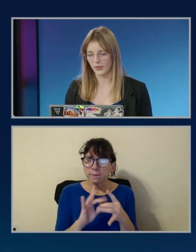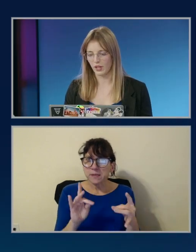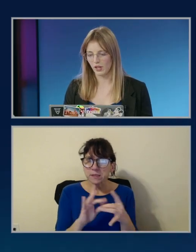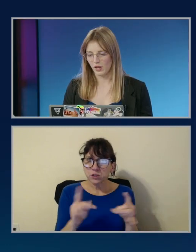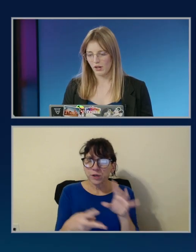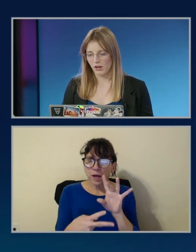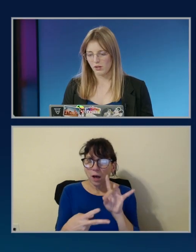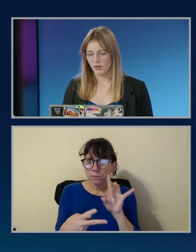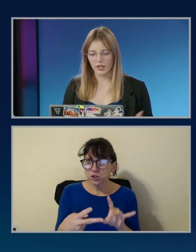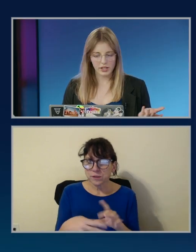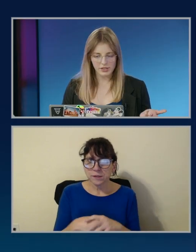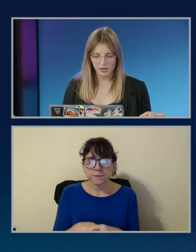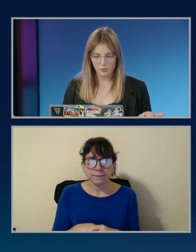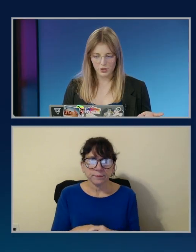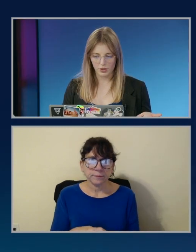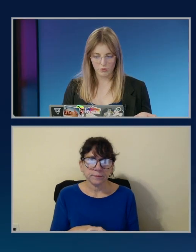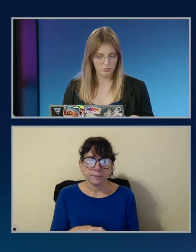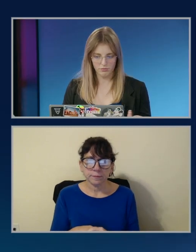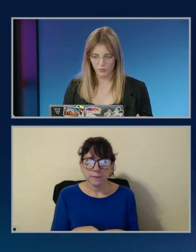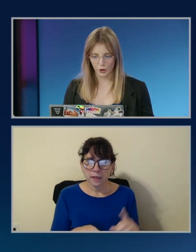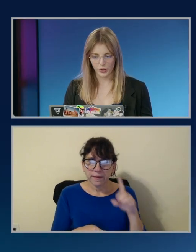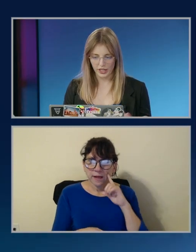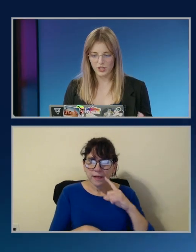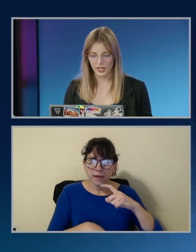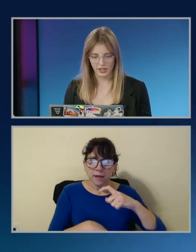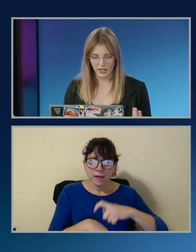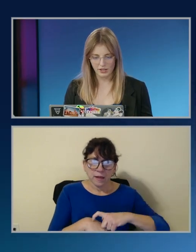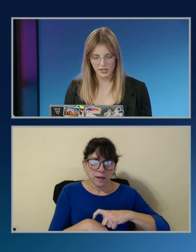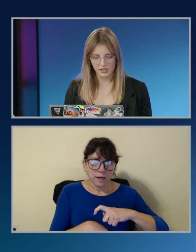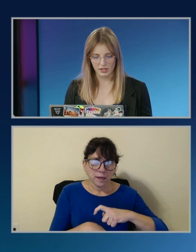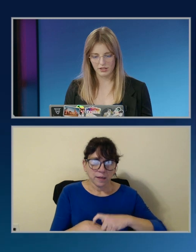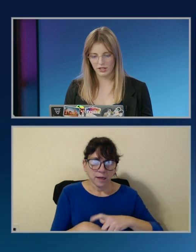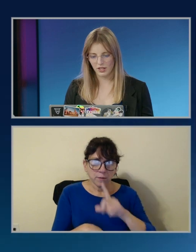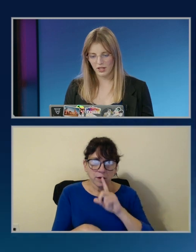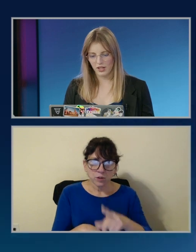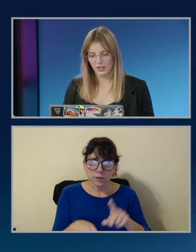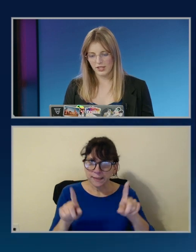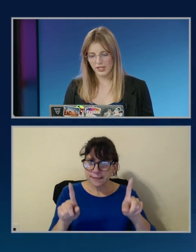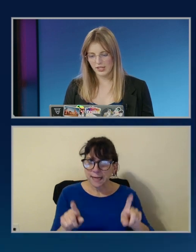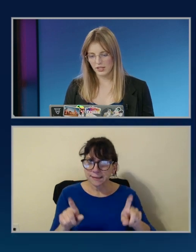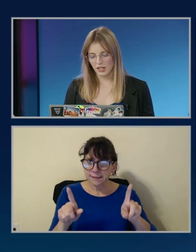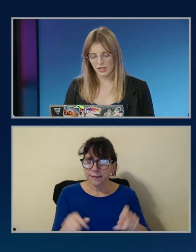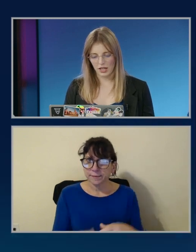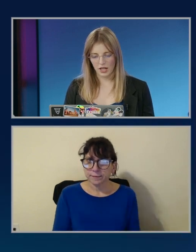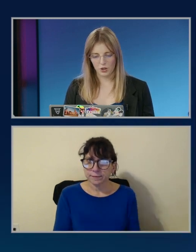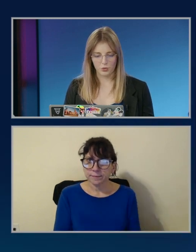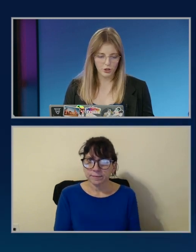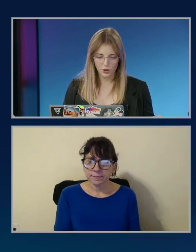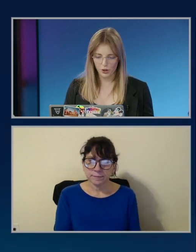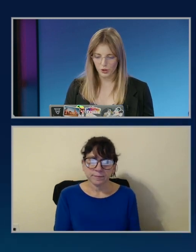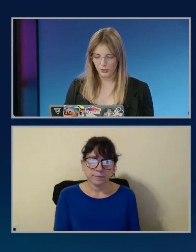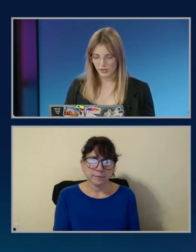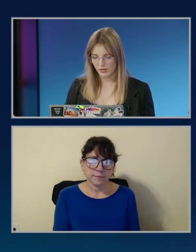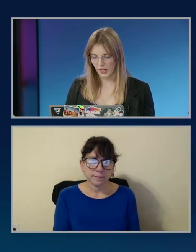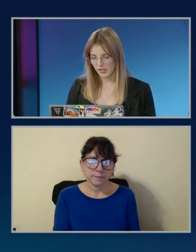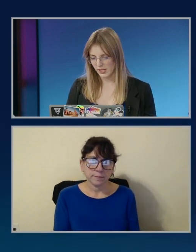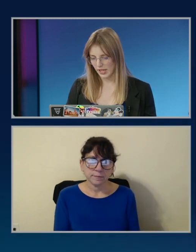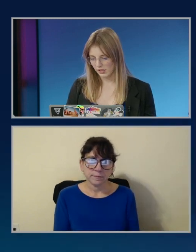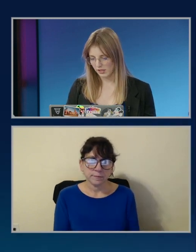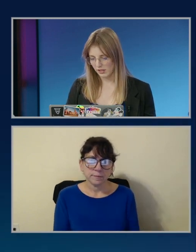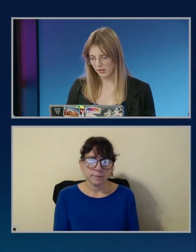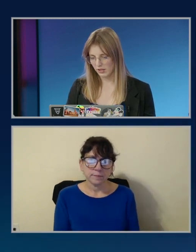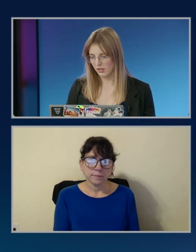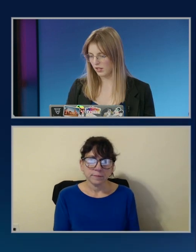here. So I think it's time to go and actually test it. Let's test it, and we're going to go with